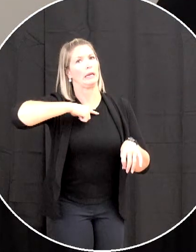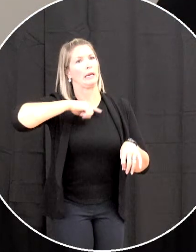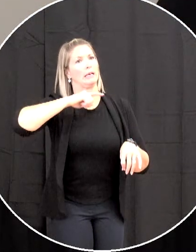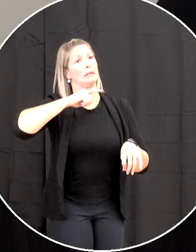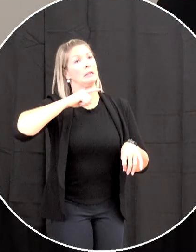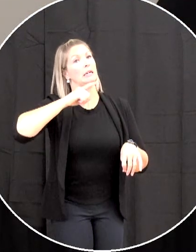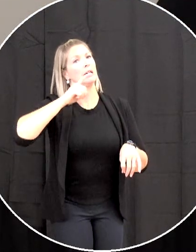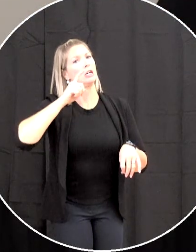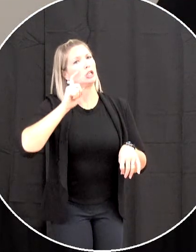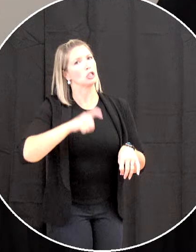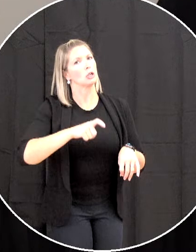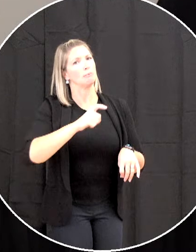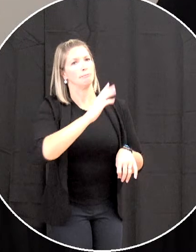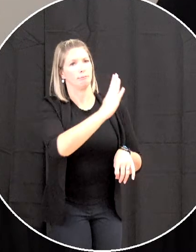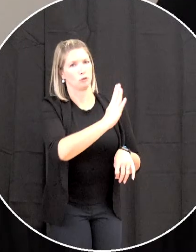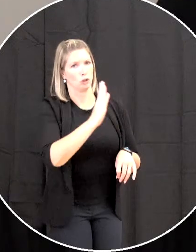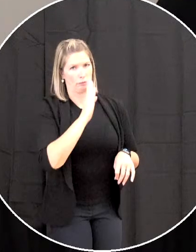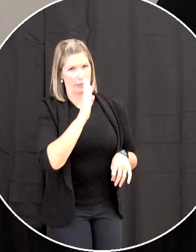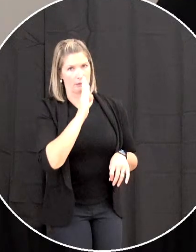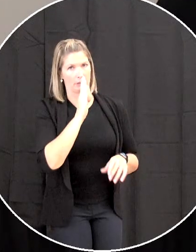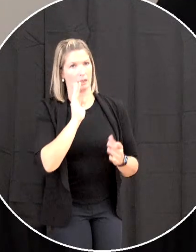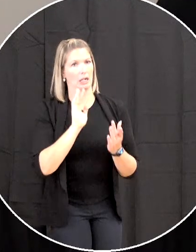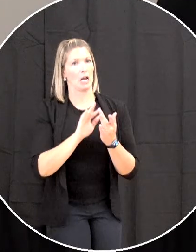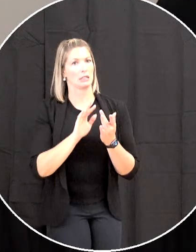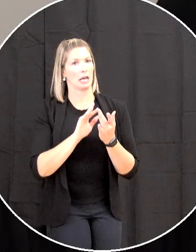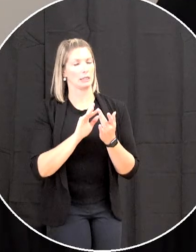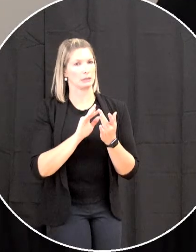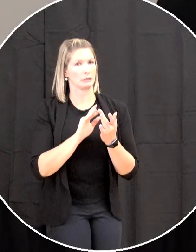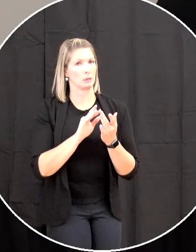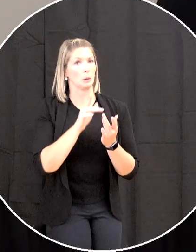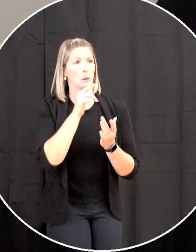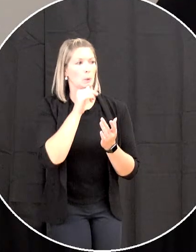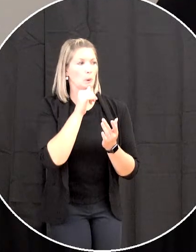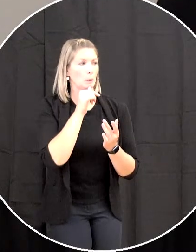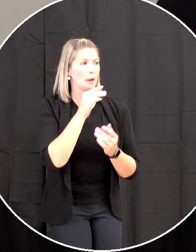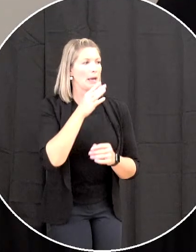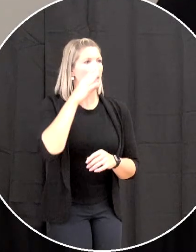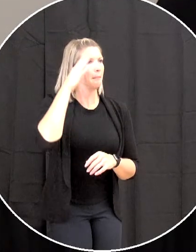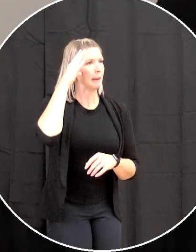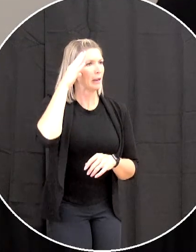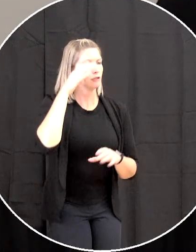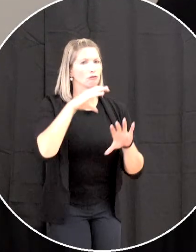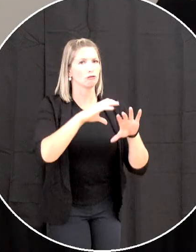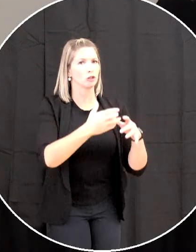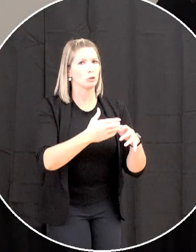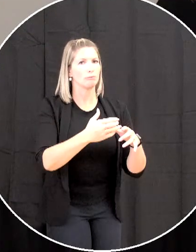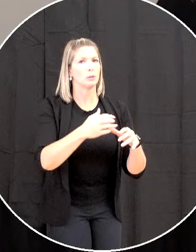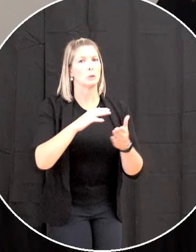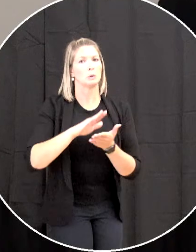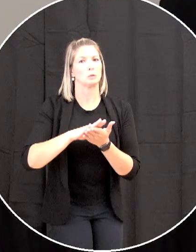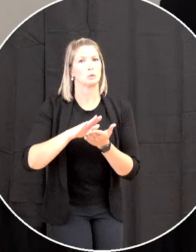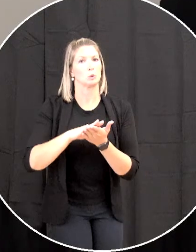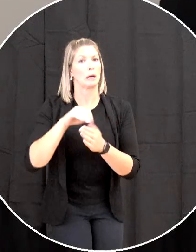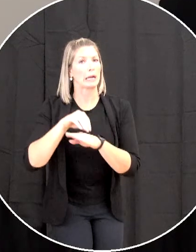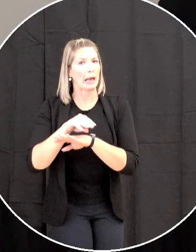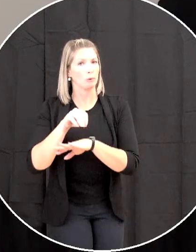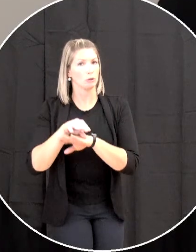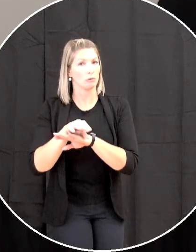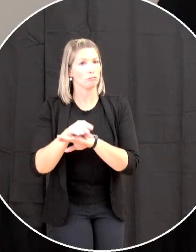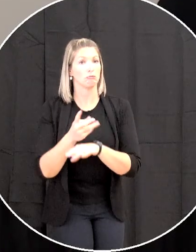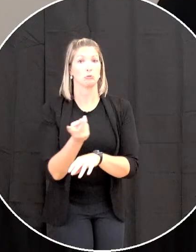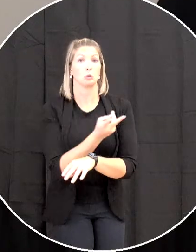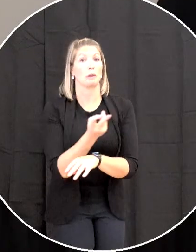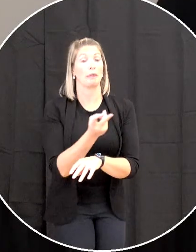contacted by parent groups, school councils, and of course we may be the ones receiving